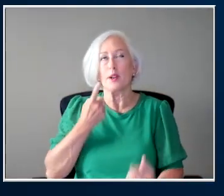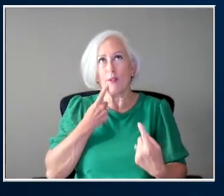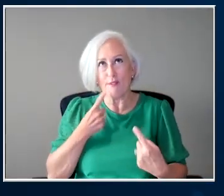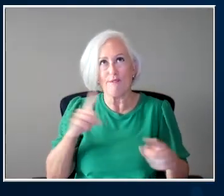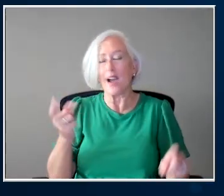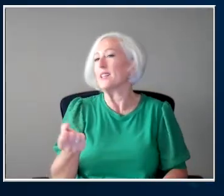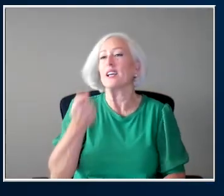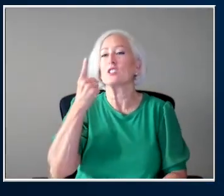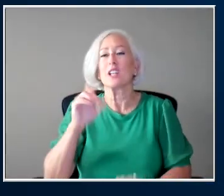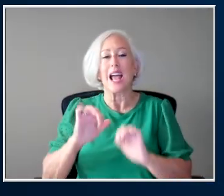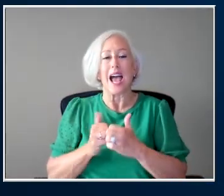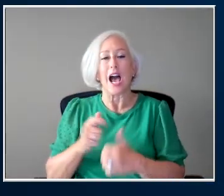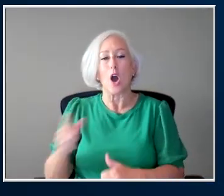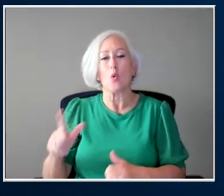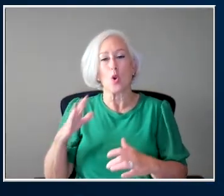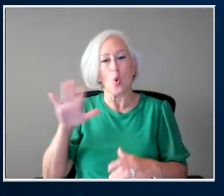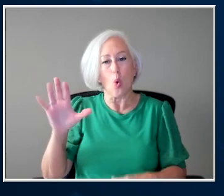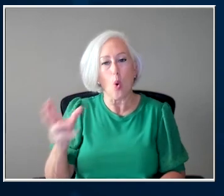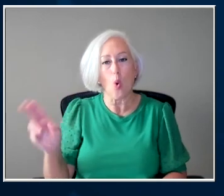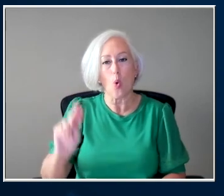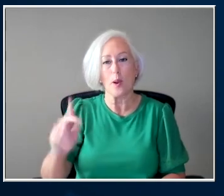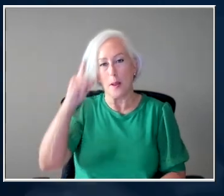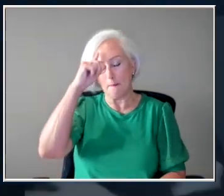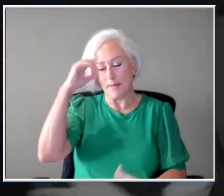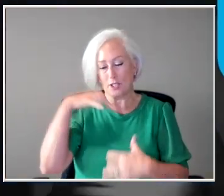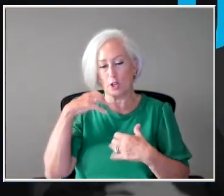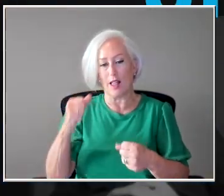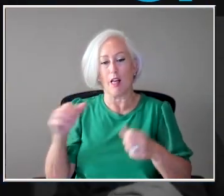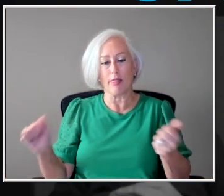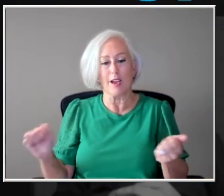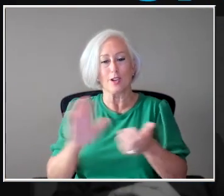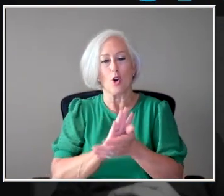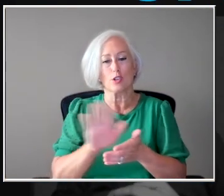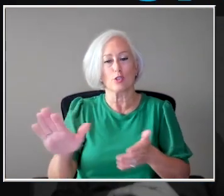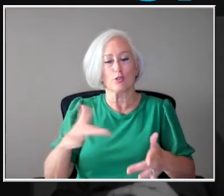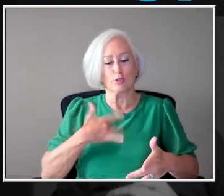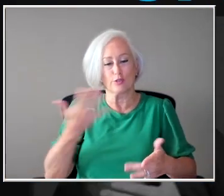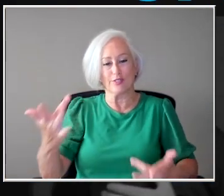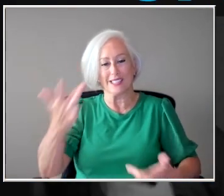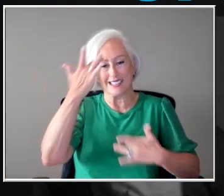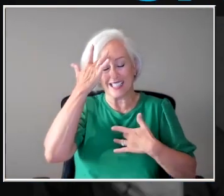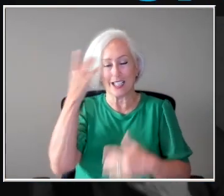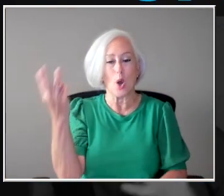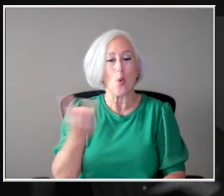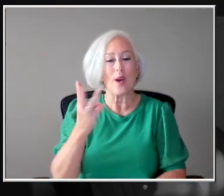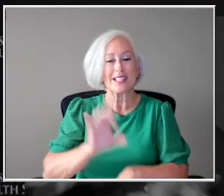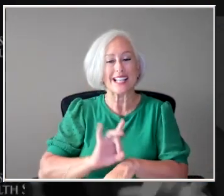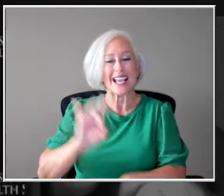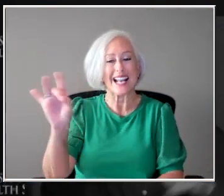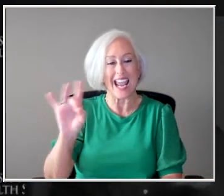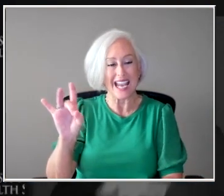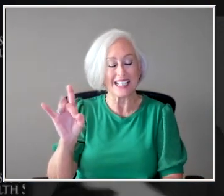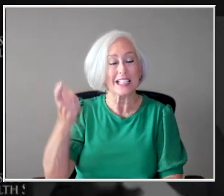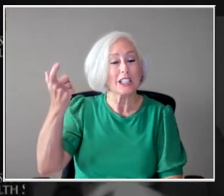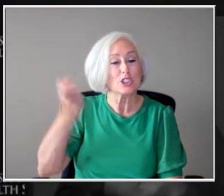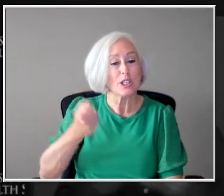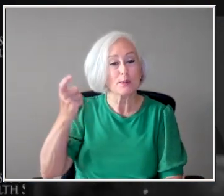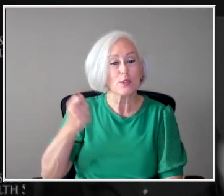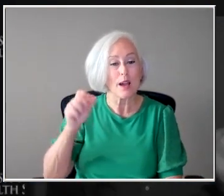her sick. Wednesday at 8 a.m. Subscribe to our Morning Medical Update and Open